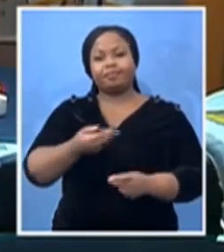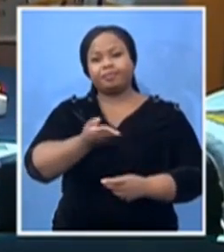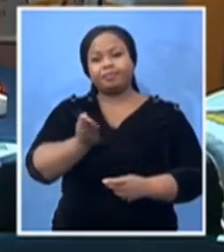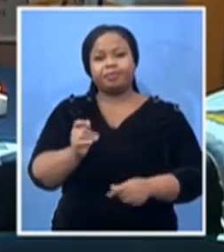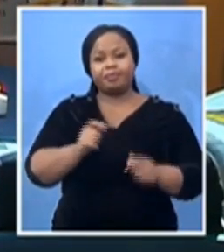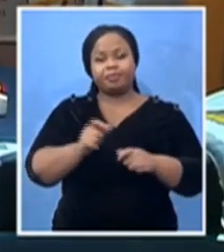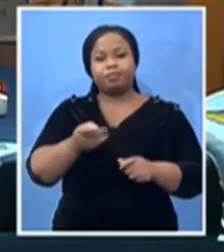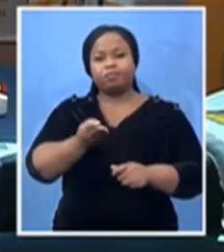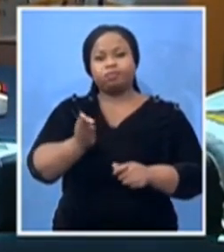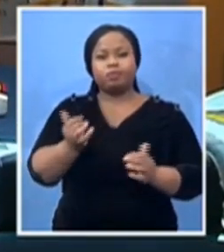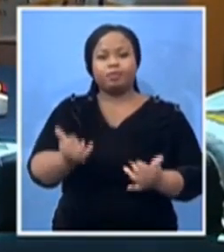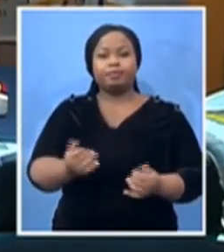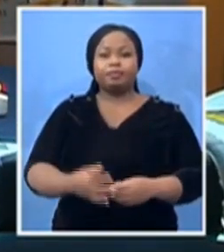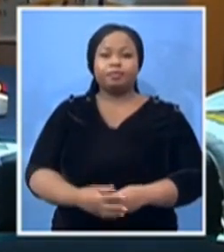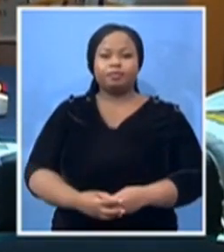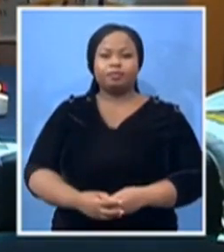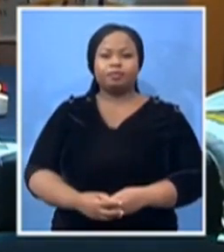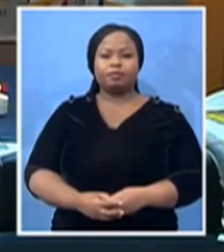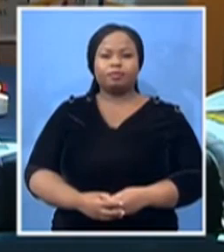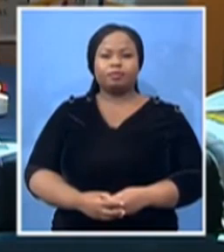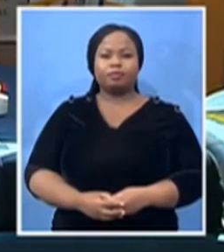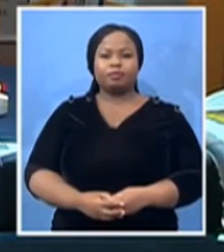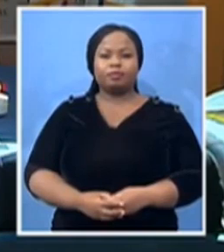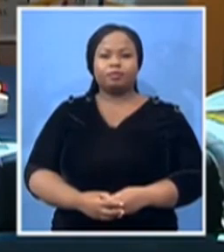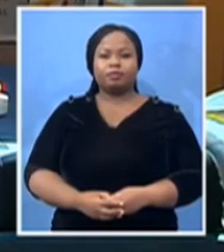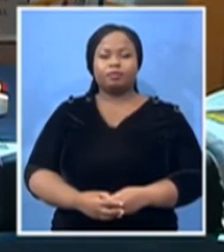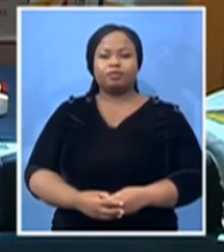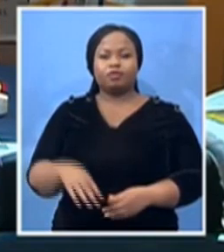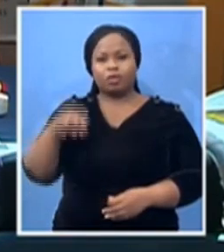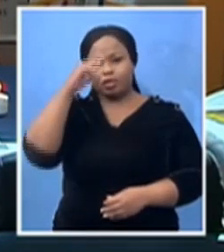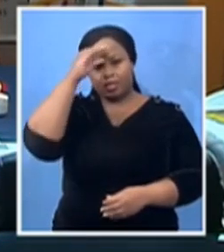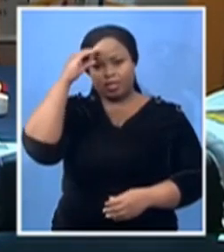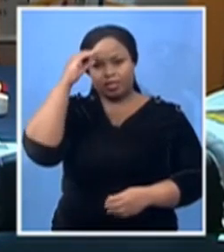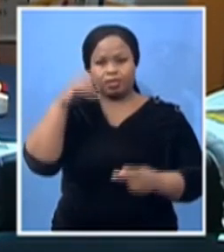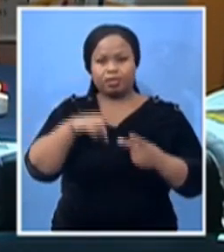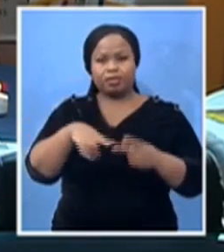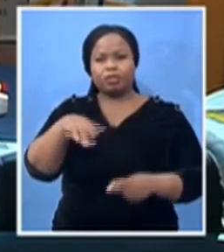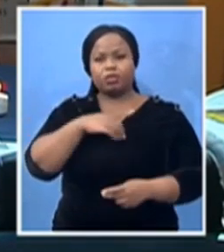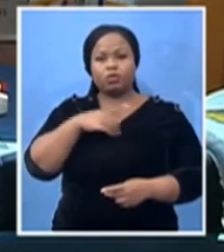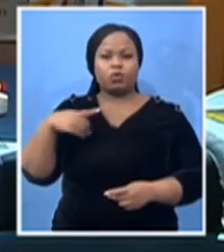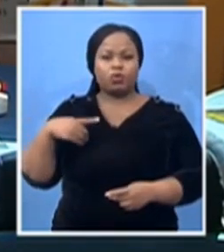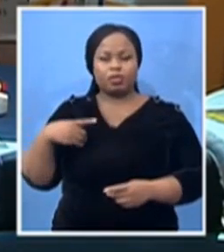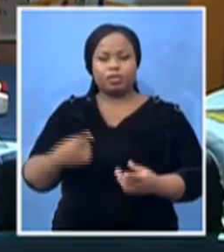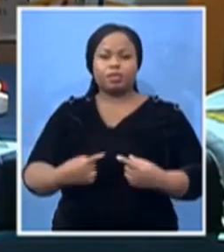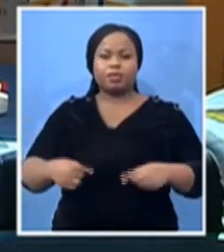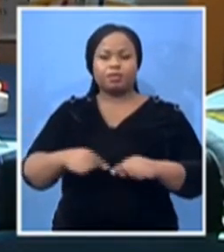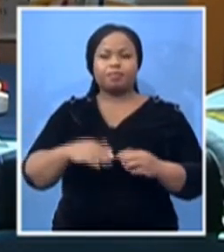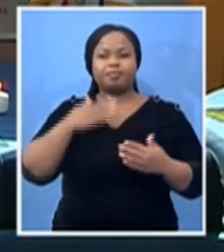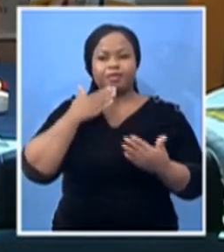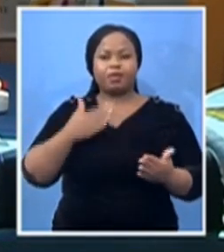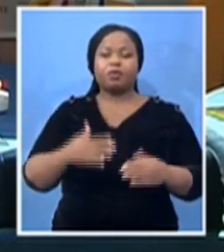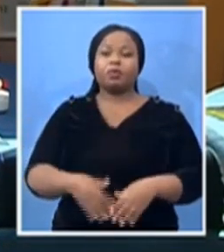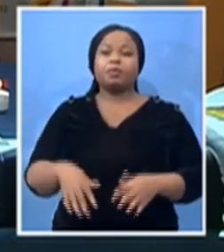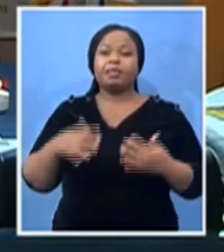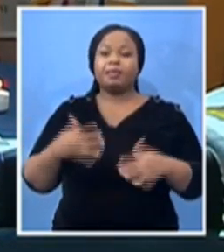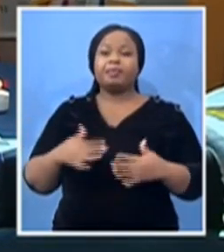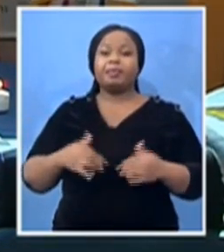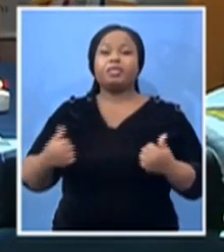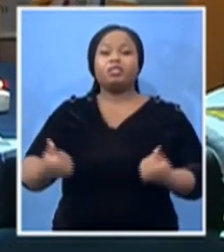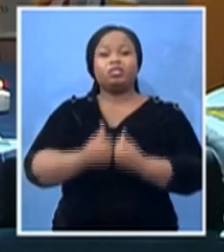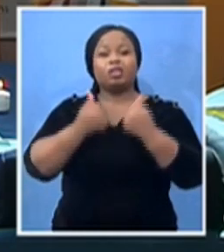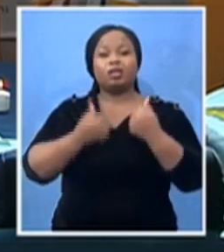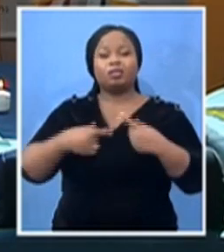nursing sisters, our doctors. It's very challenging on the ground, so those words